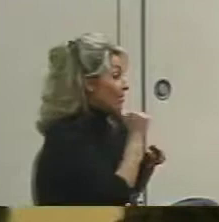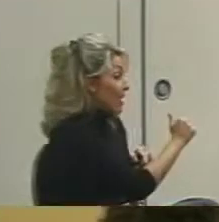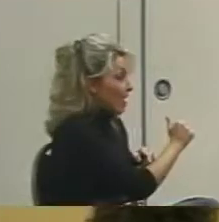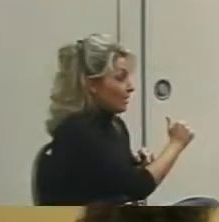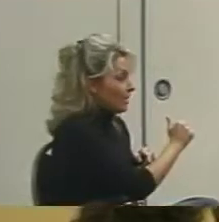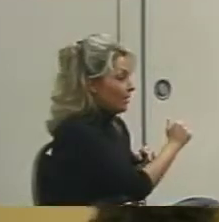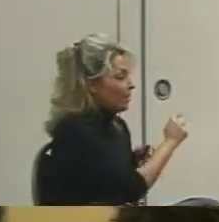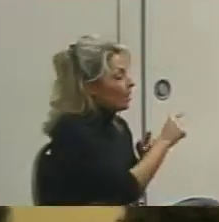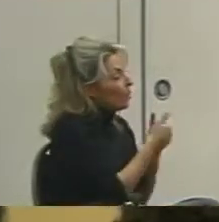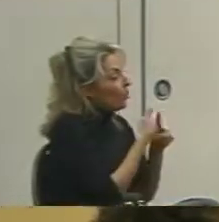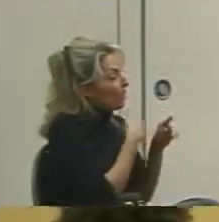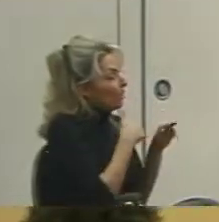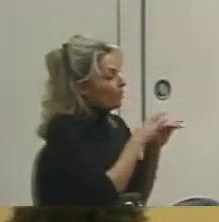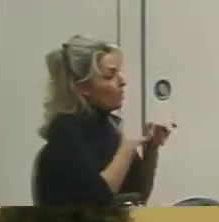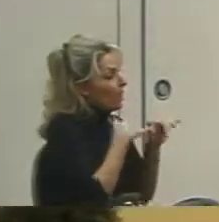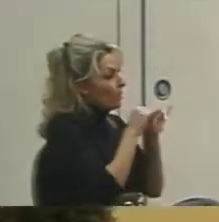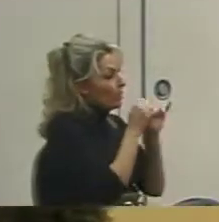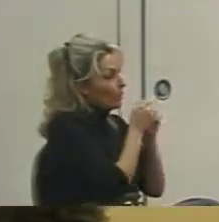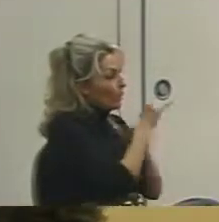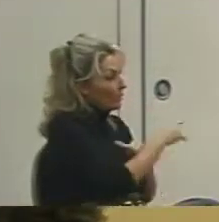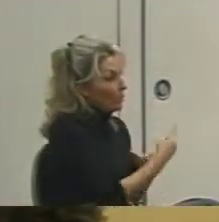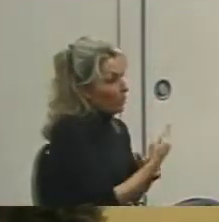do I measure on this one?